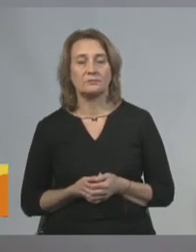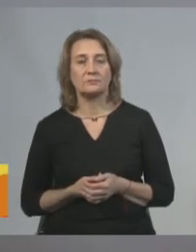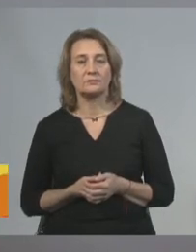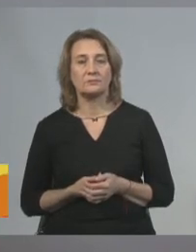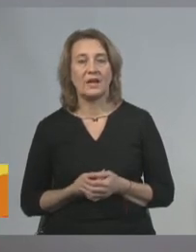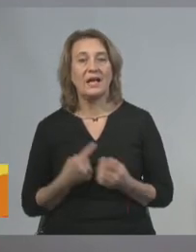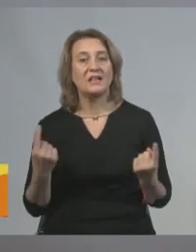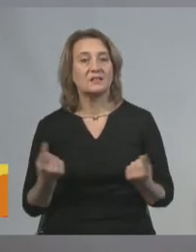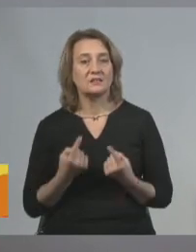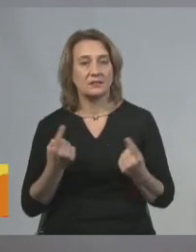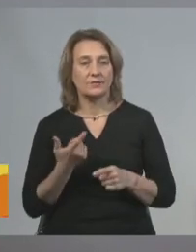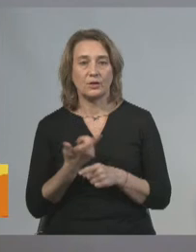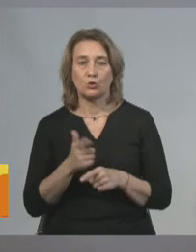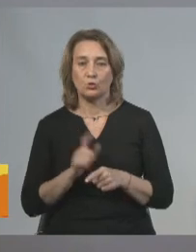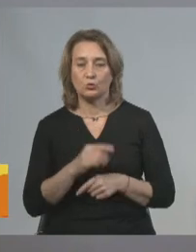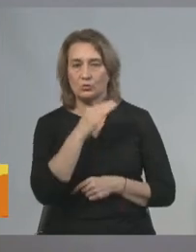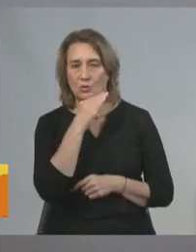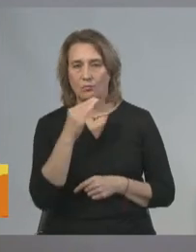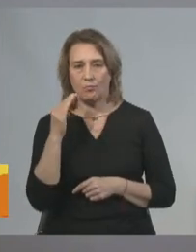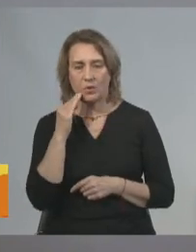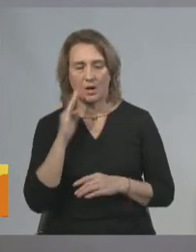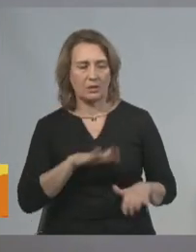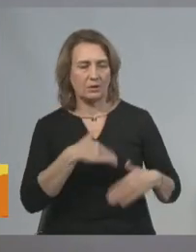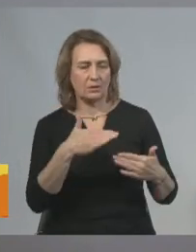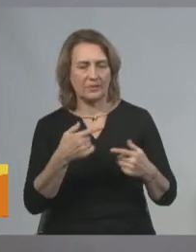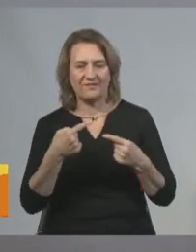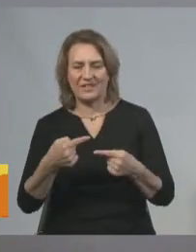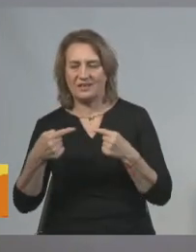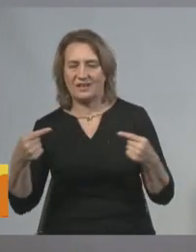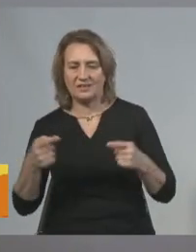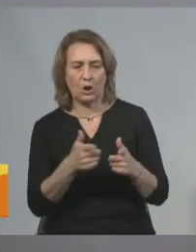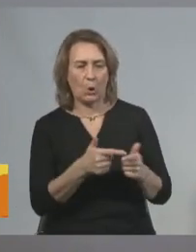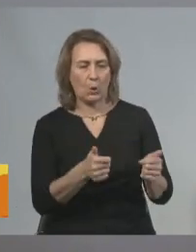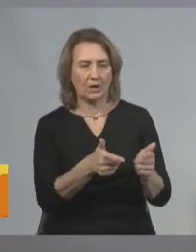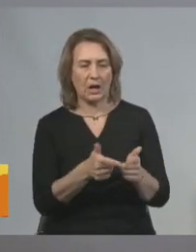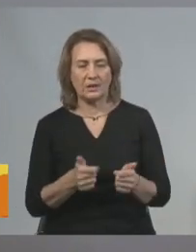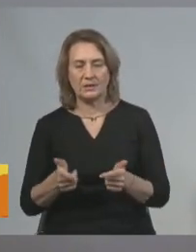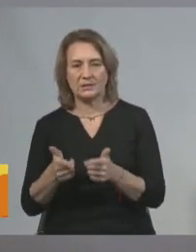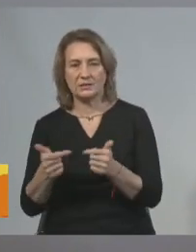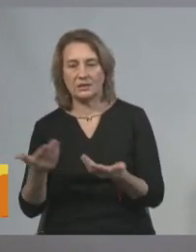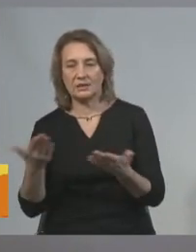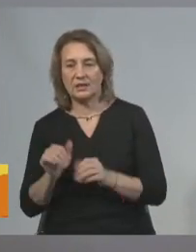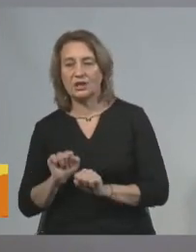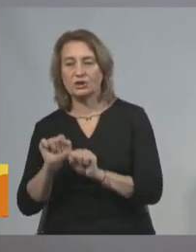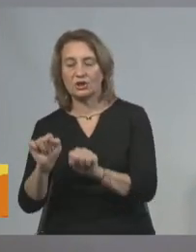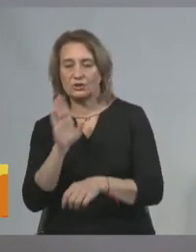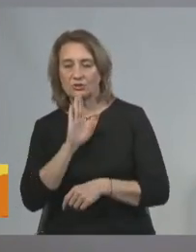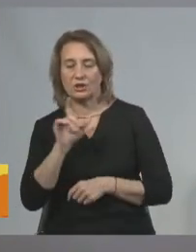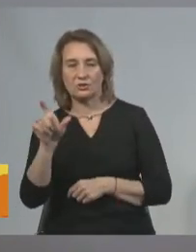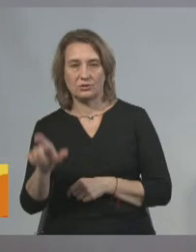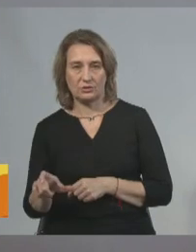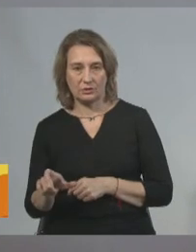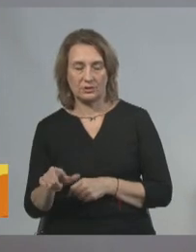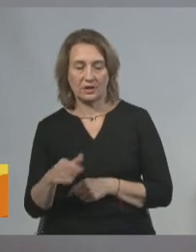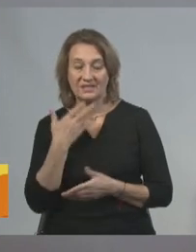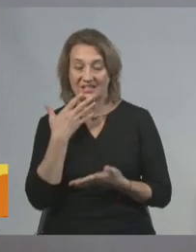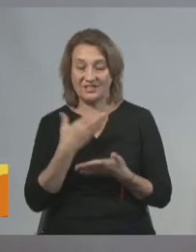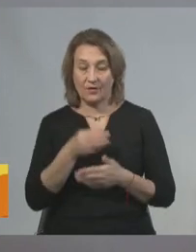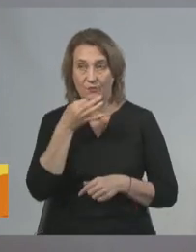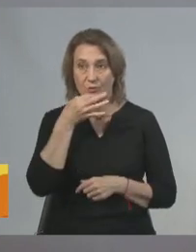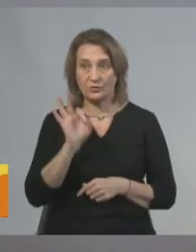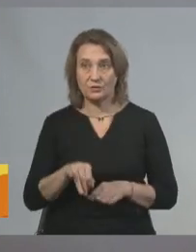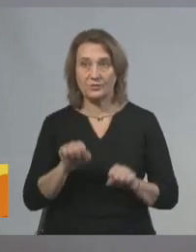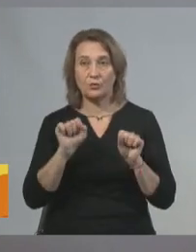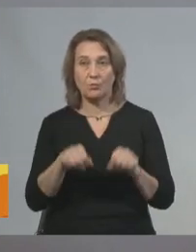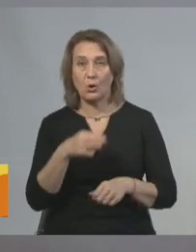platform platforms for protecting uh women and from my experience i could say uh they see very